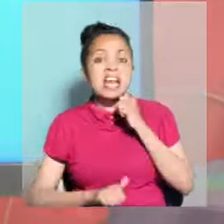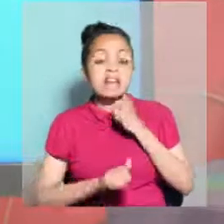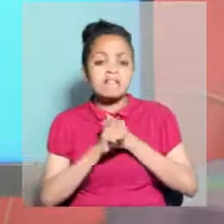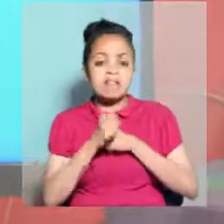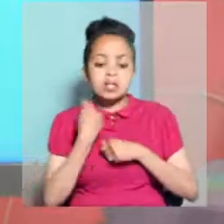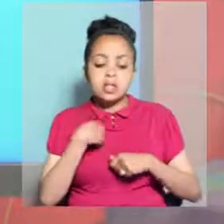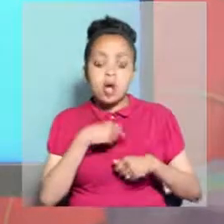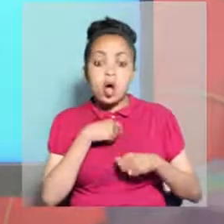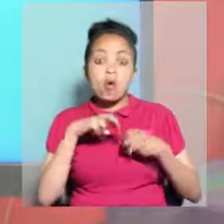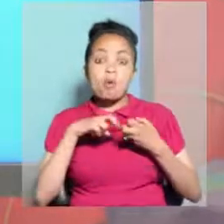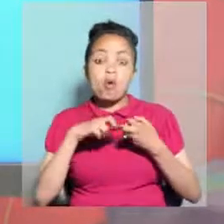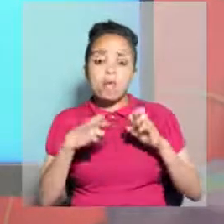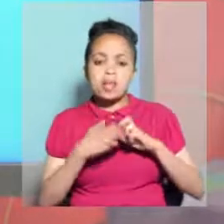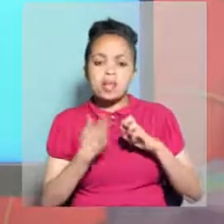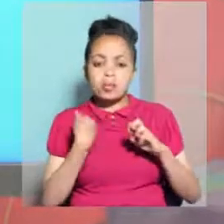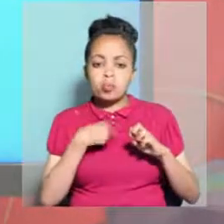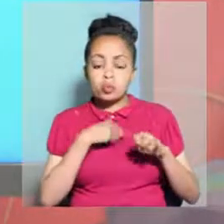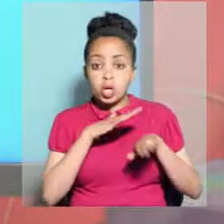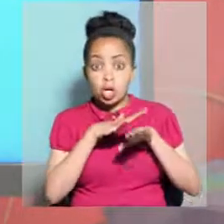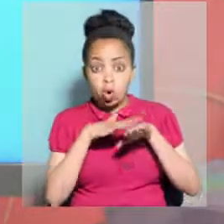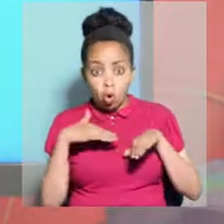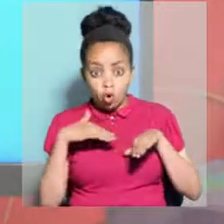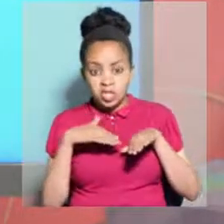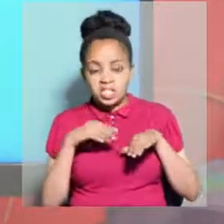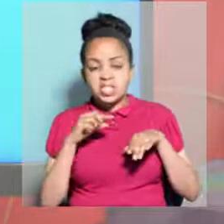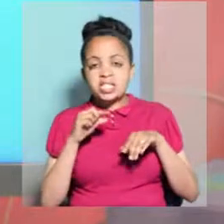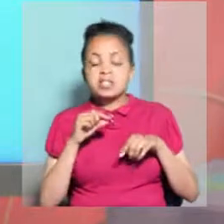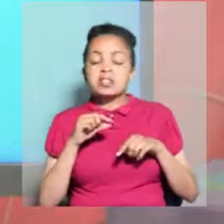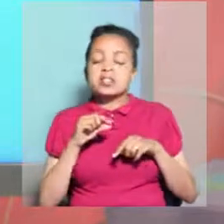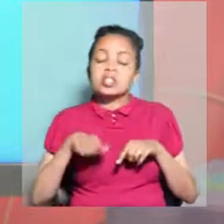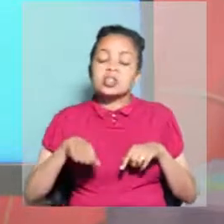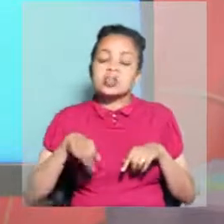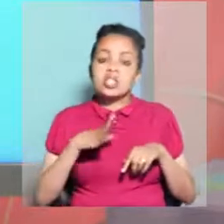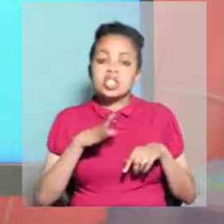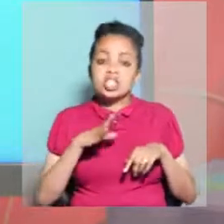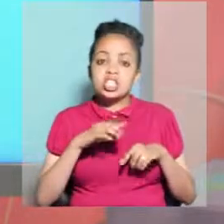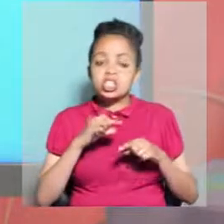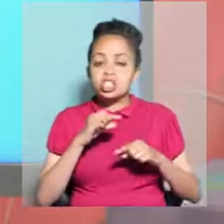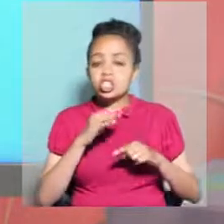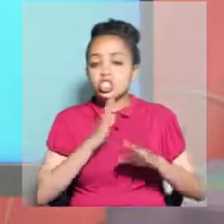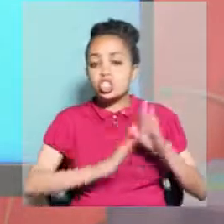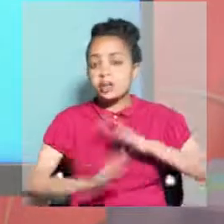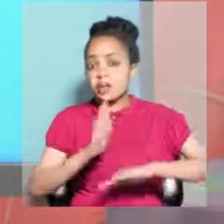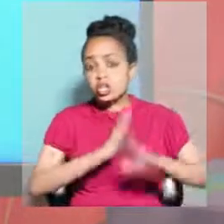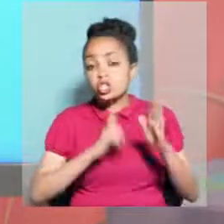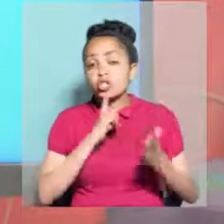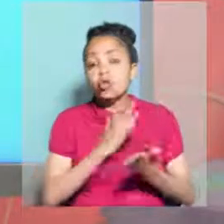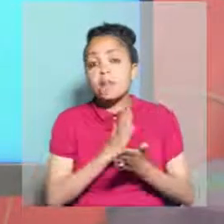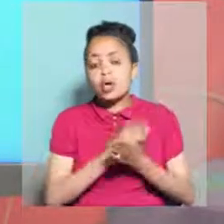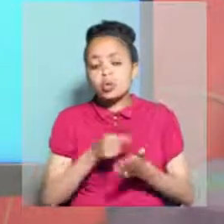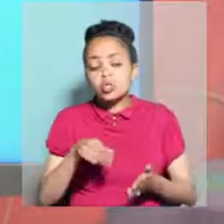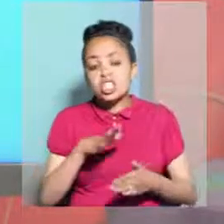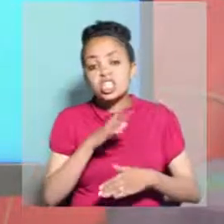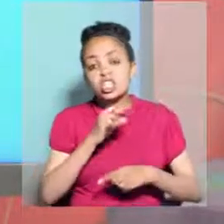effect of our problem, which we call seed germination, tomato seed